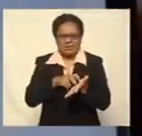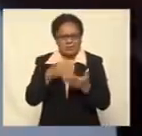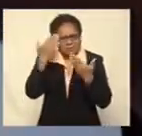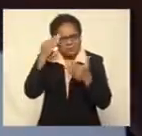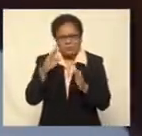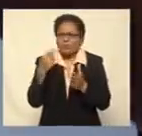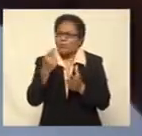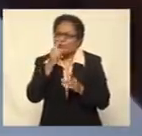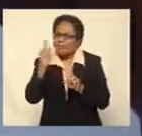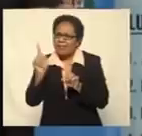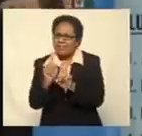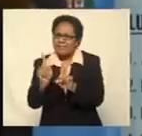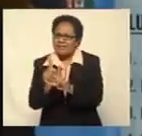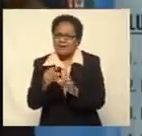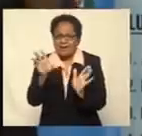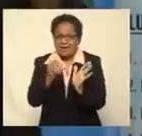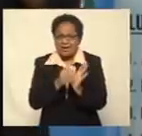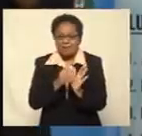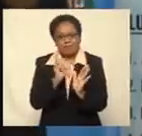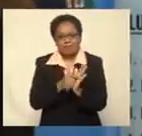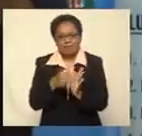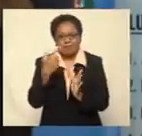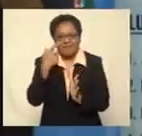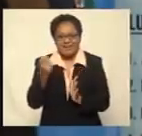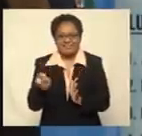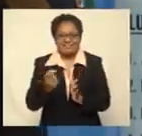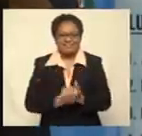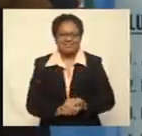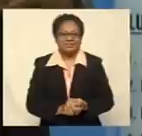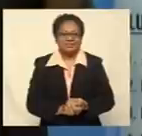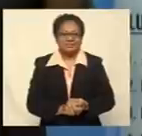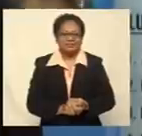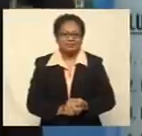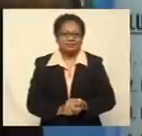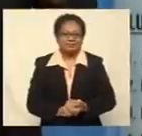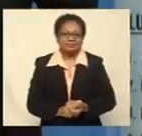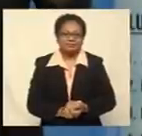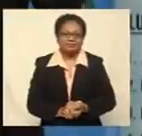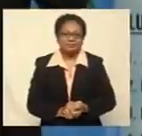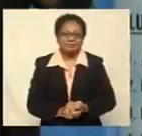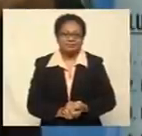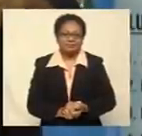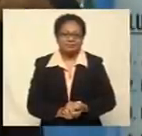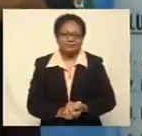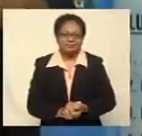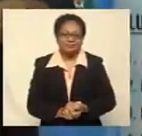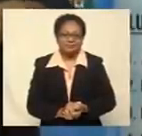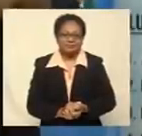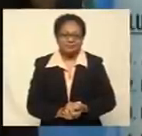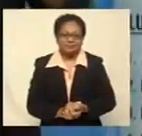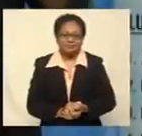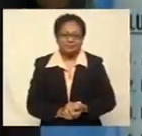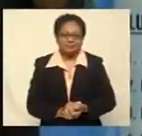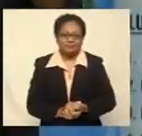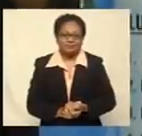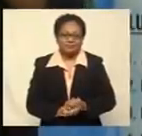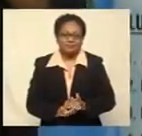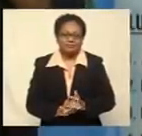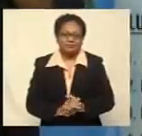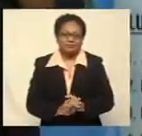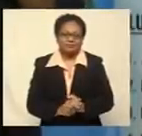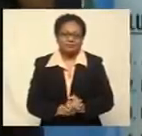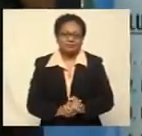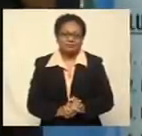not forget. So far, we have identified 20 close contacts through the app. We found these contacts very